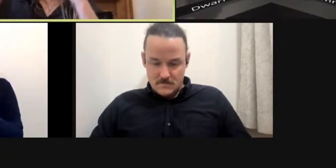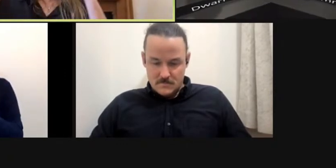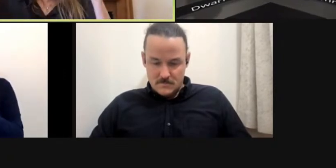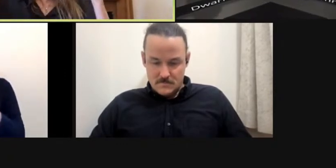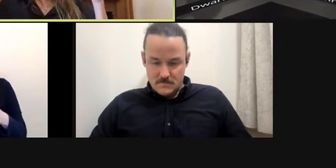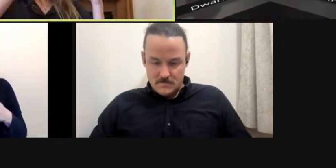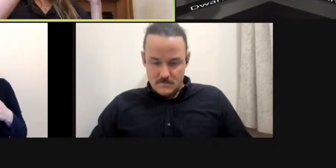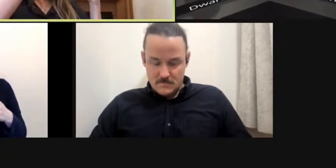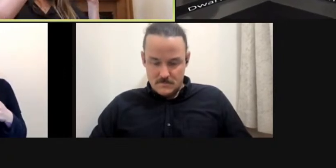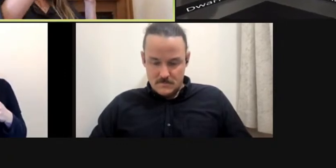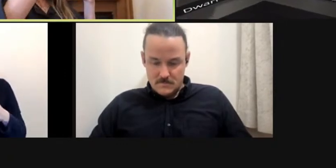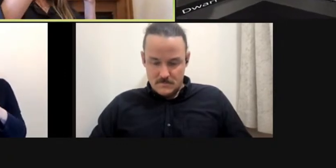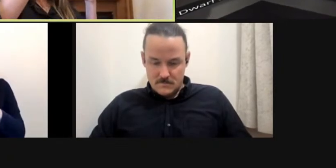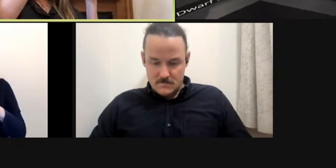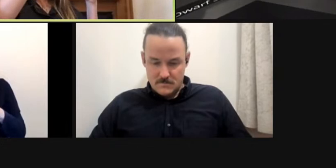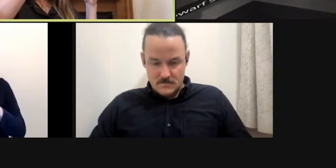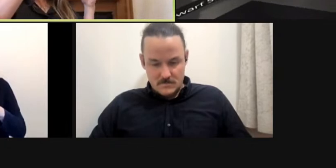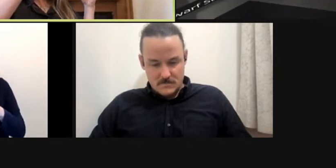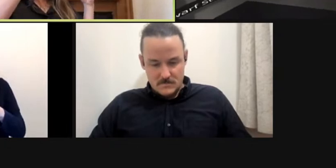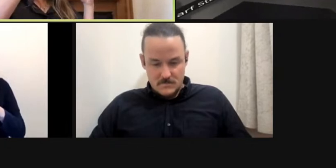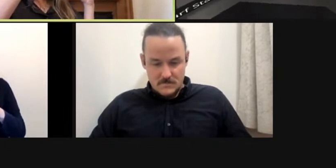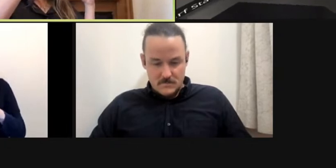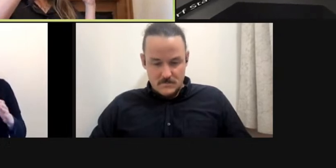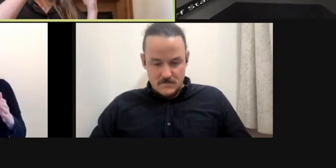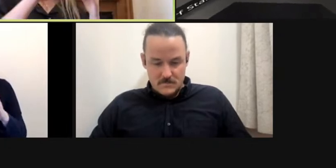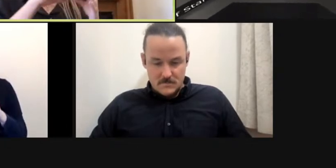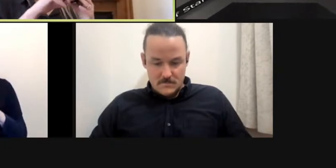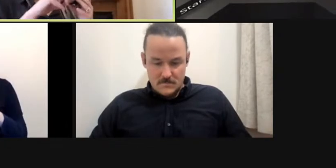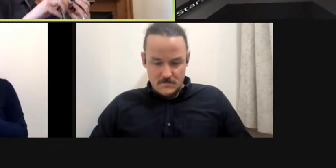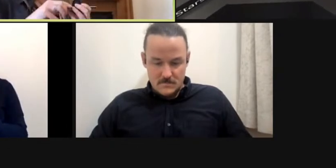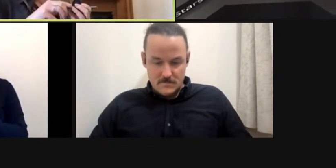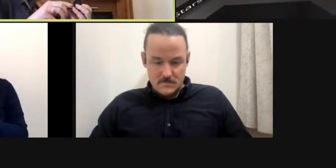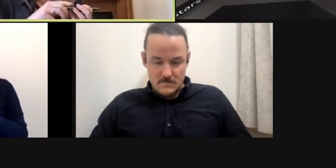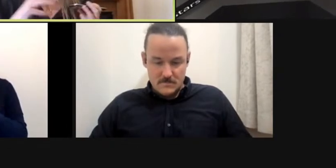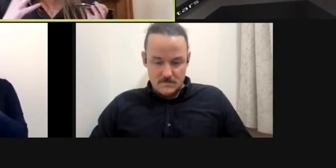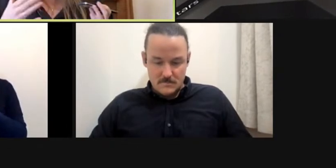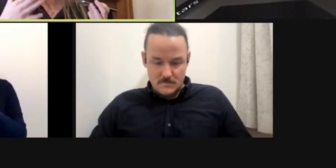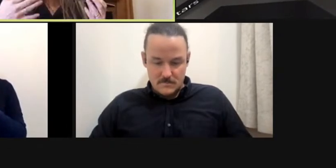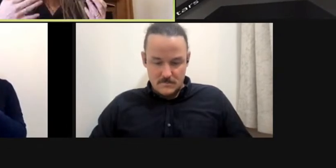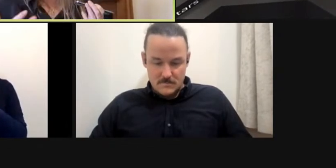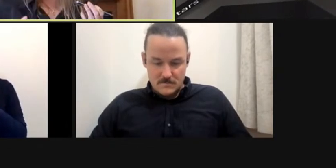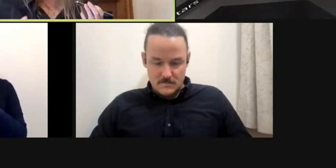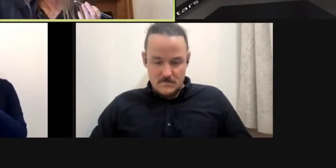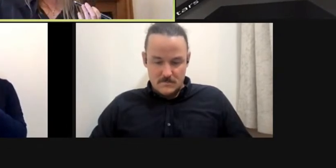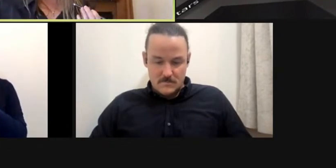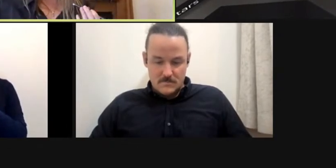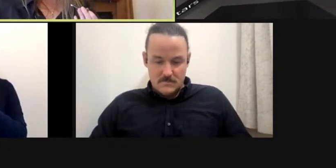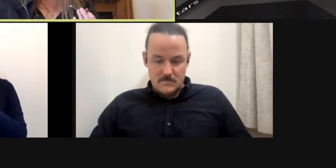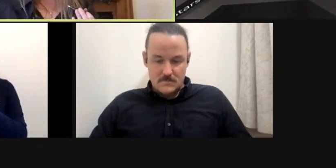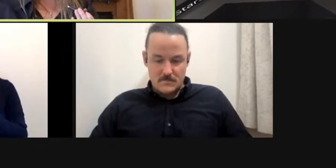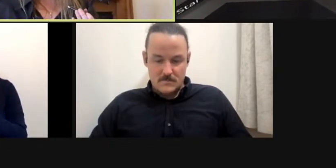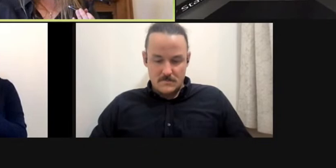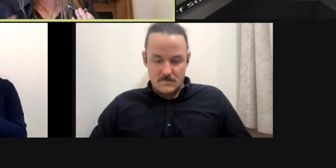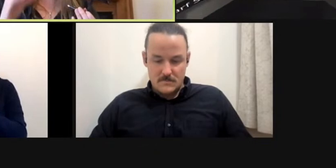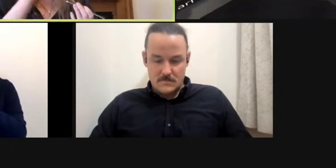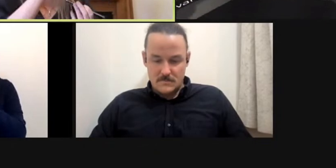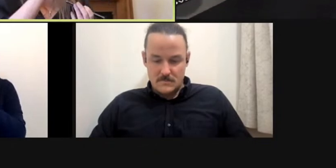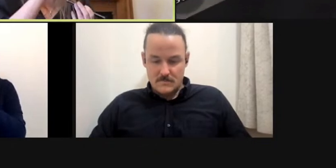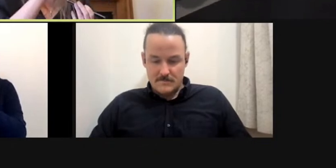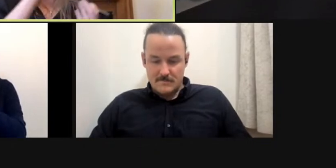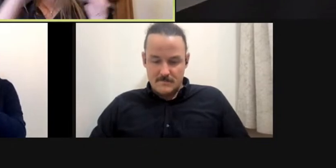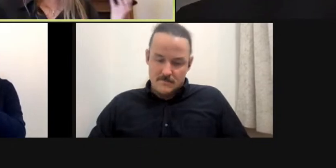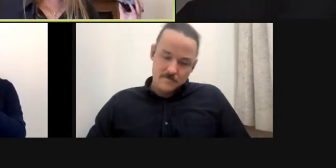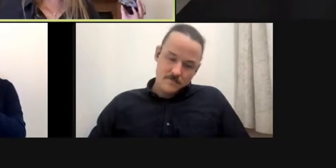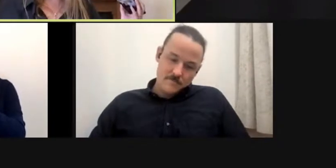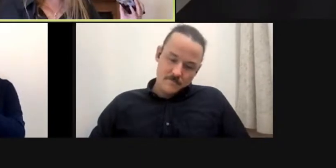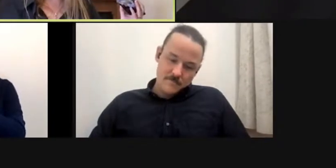remnants. But we have our transients, and transient is a fancy word for it's